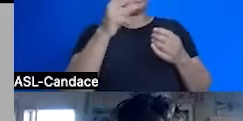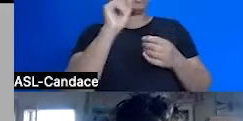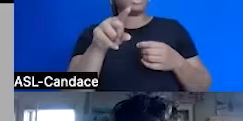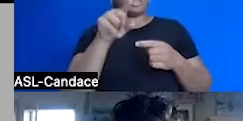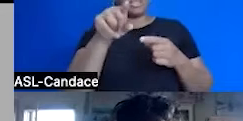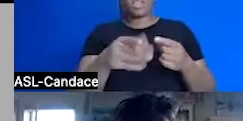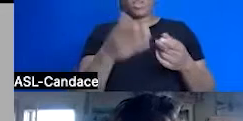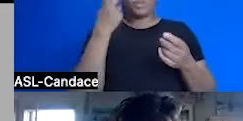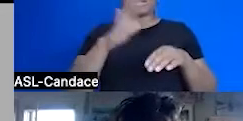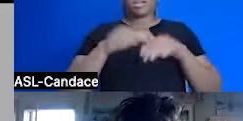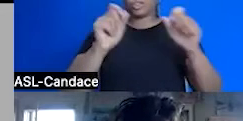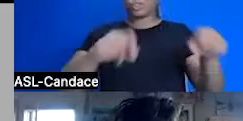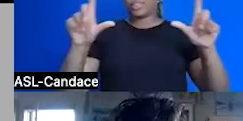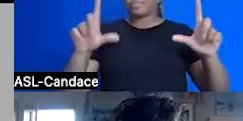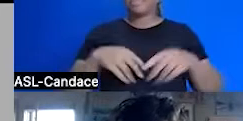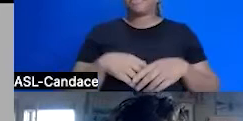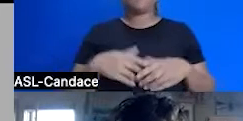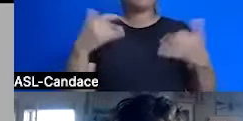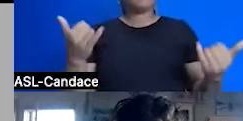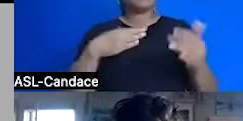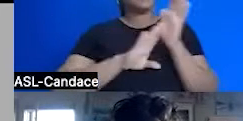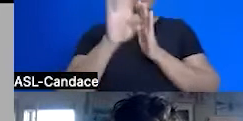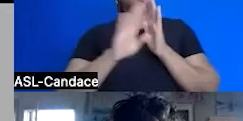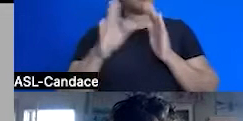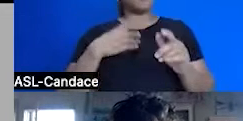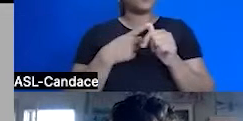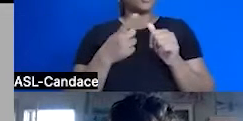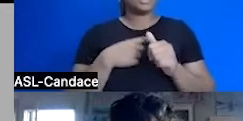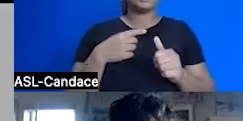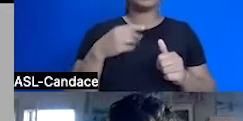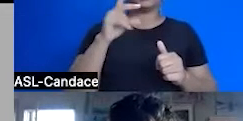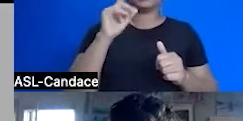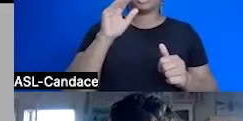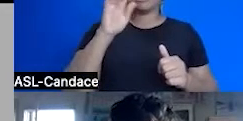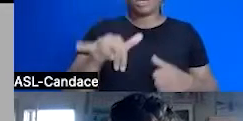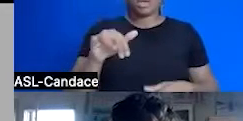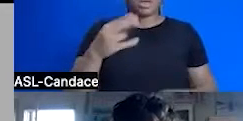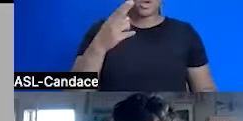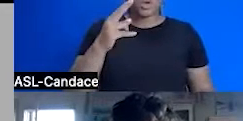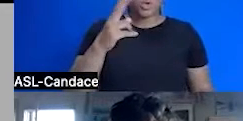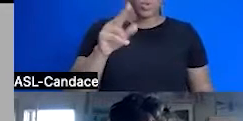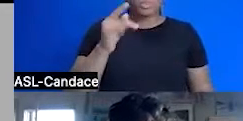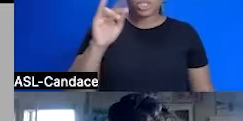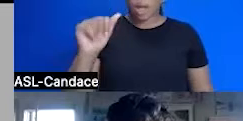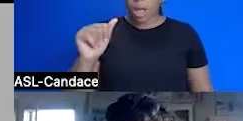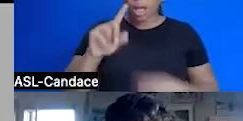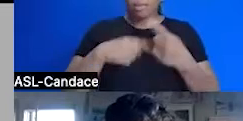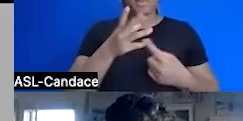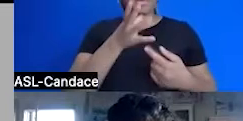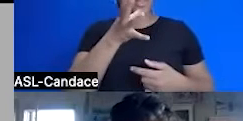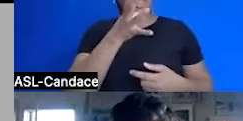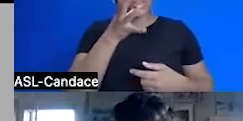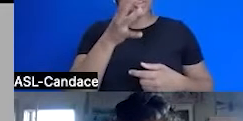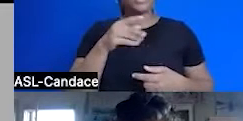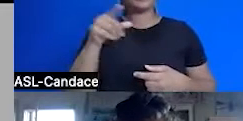screen. So I'm currently developing my first feature-length documentary called Hoopshika about my mother, who has carved a path